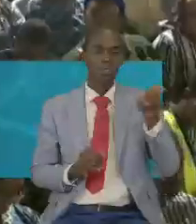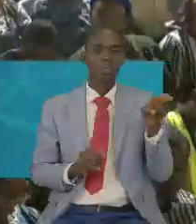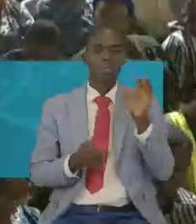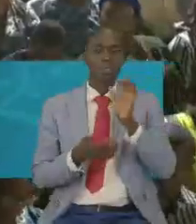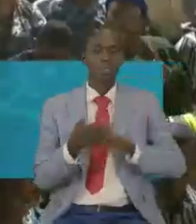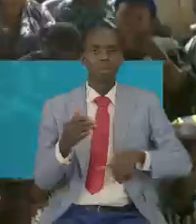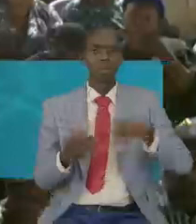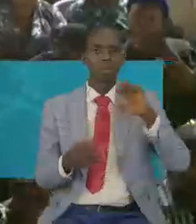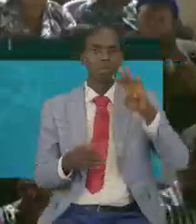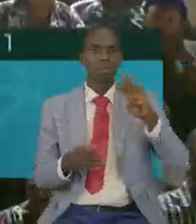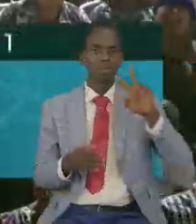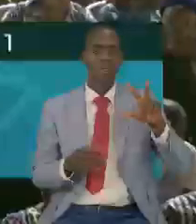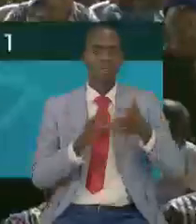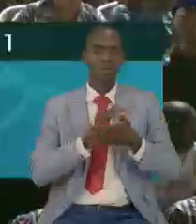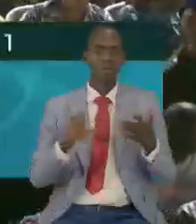21.